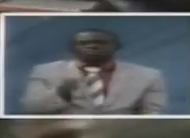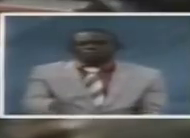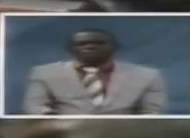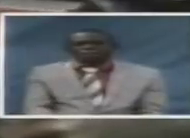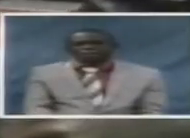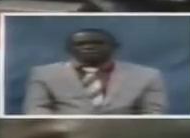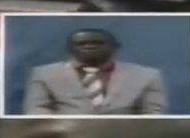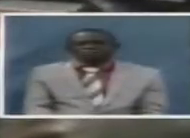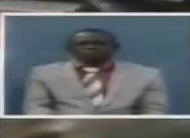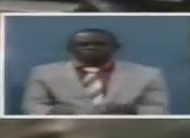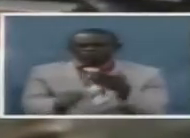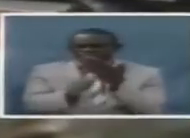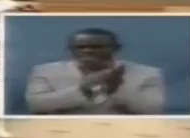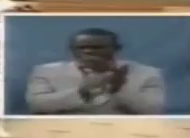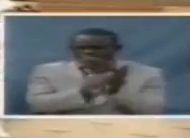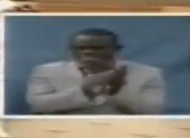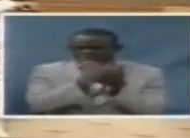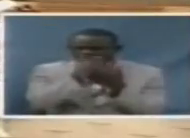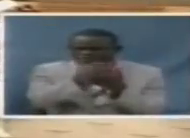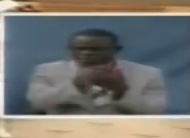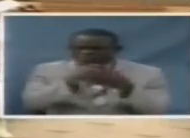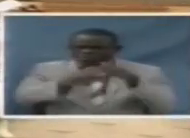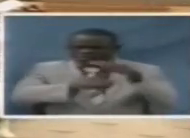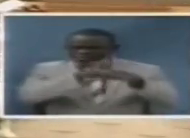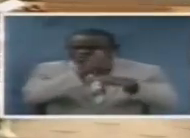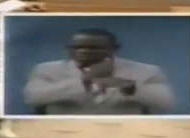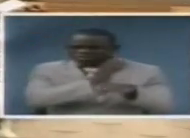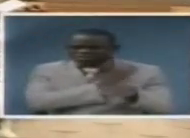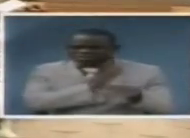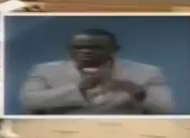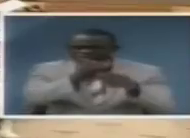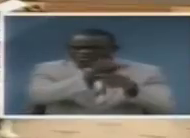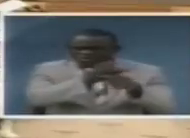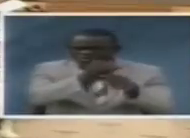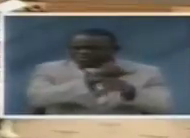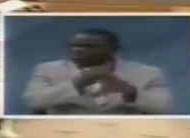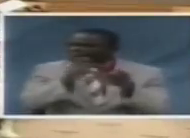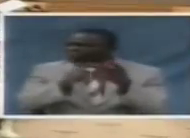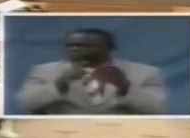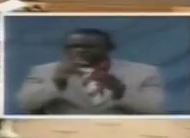process of setting up Kafue Steel and Iron, Kalumbila and Chembe